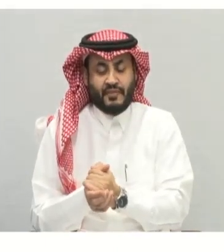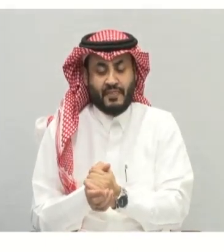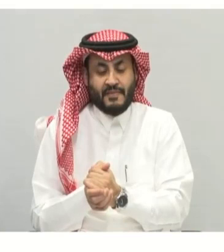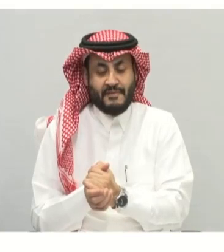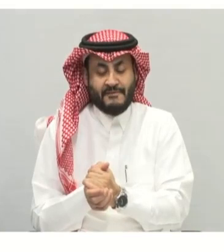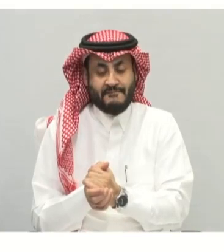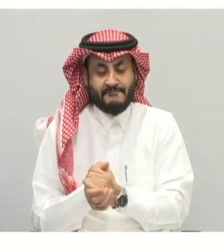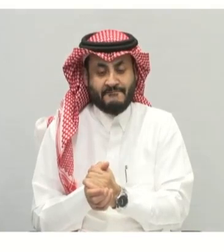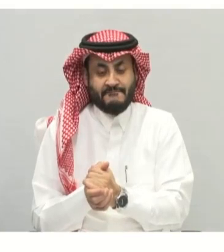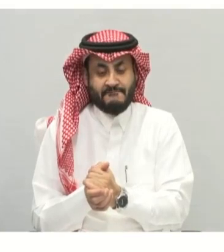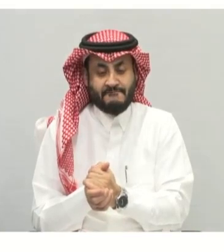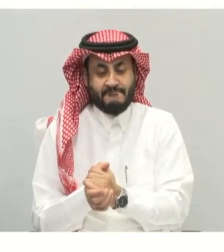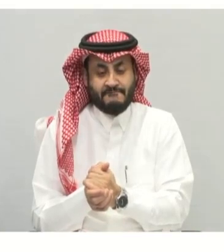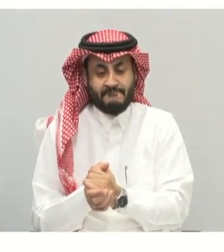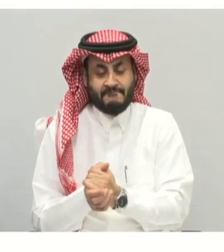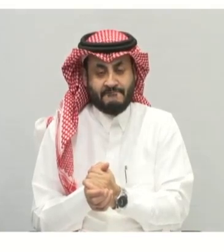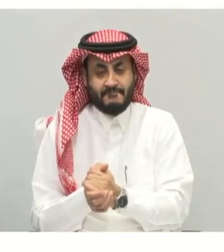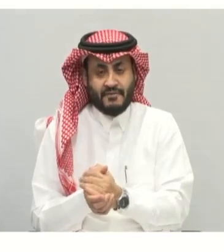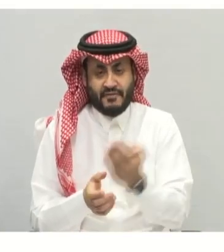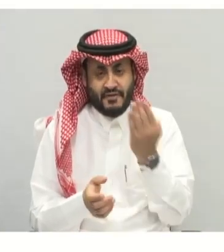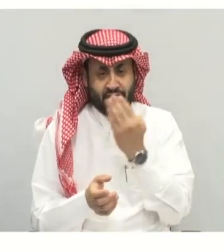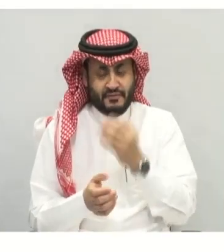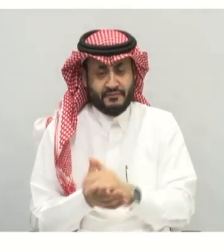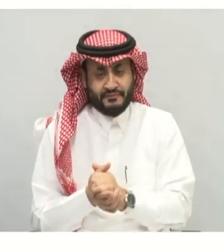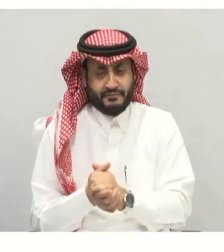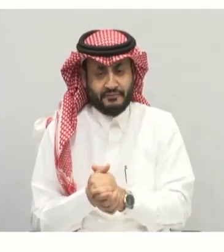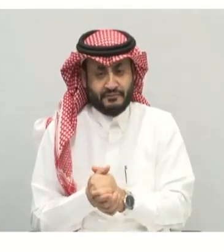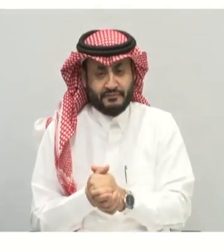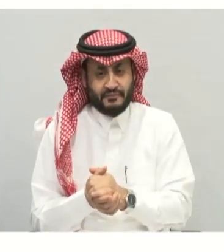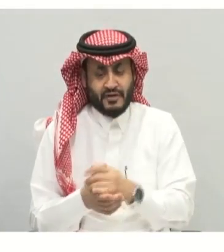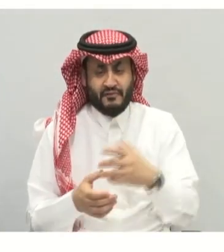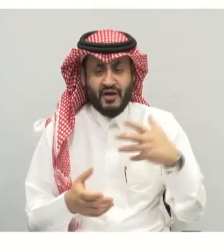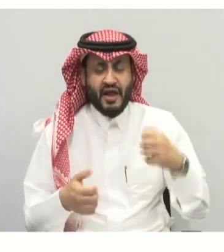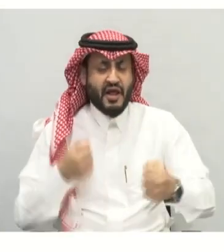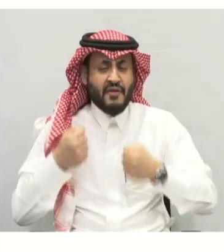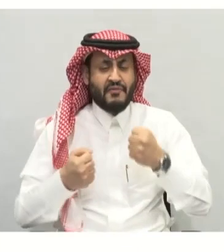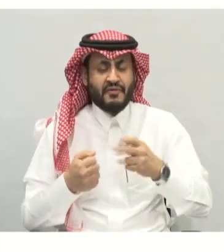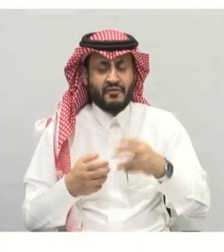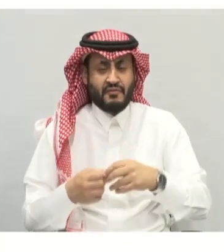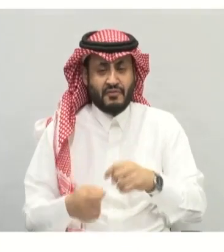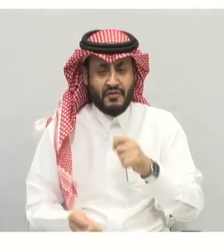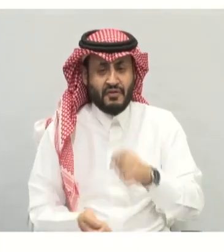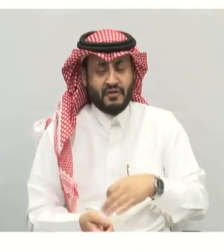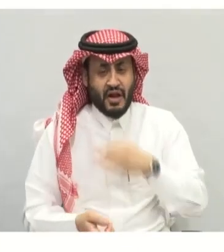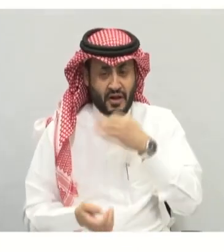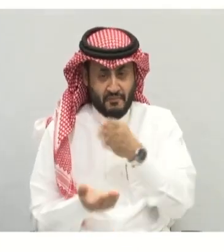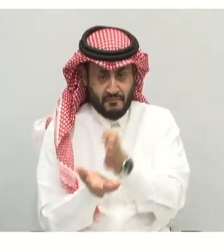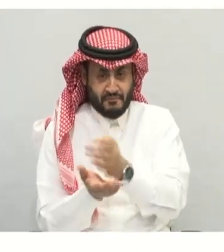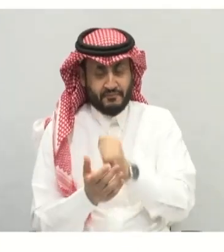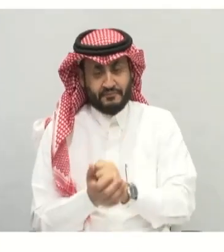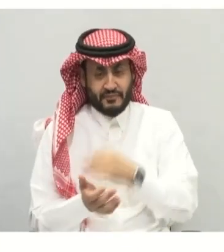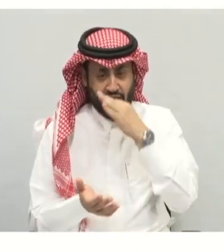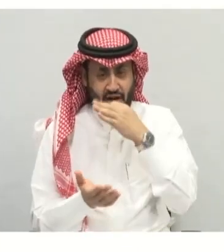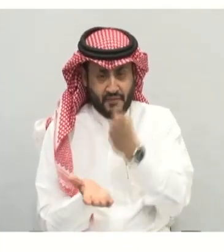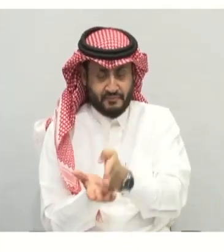have we have read a couple of expressions like to be honest and we said that